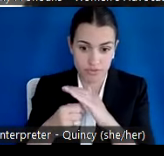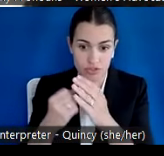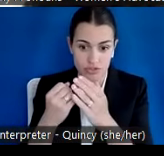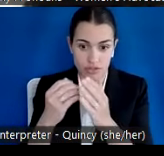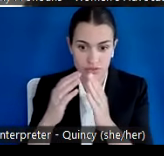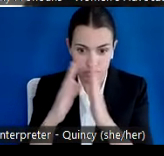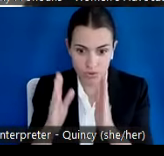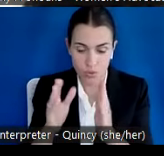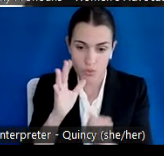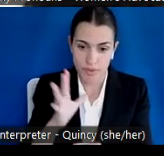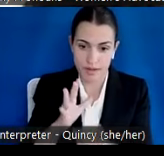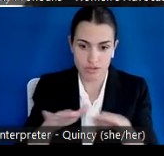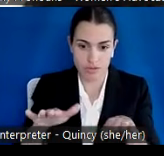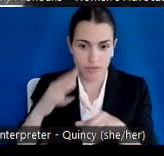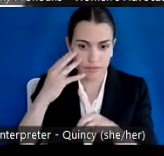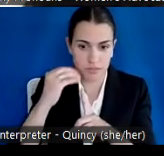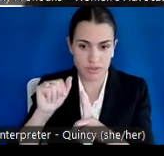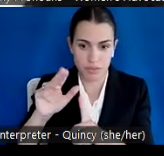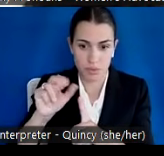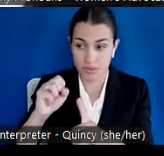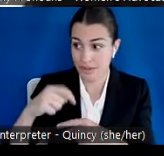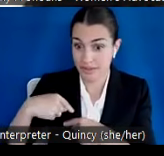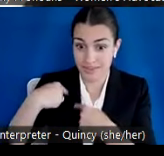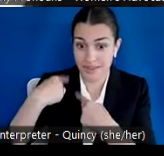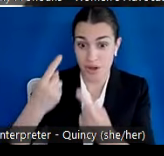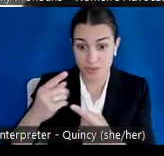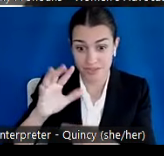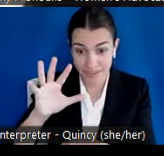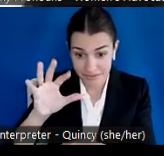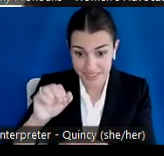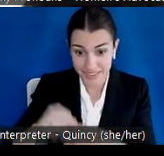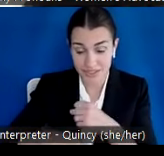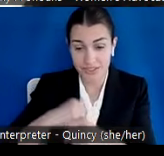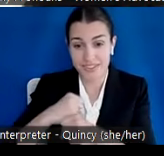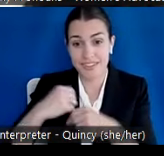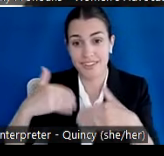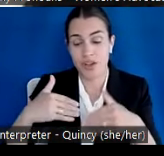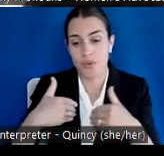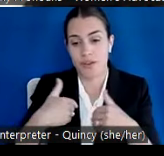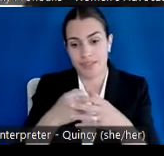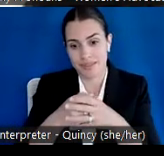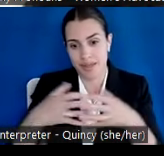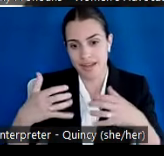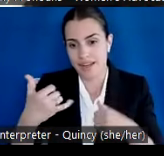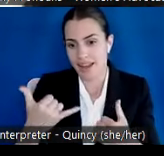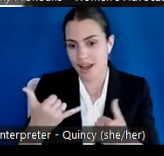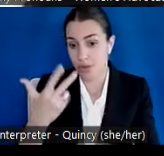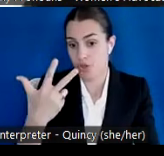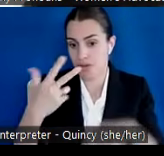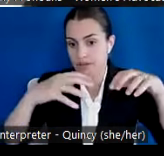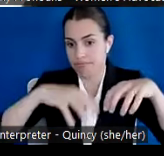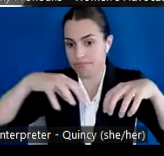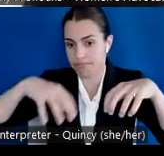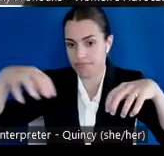experienced abuse. And in the almost 50 years since, we have expanded, and our shelter is now 3